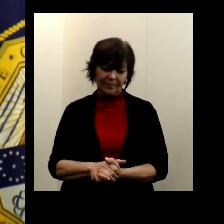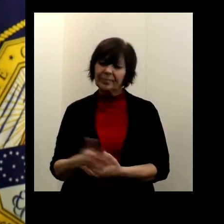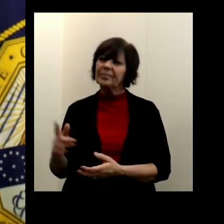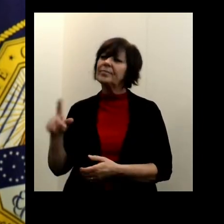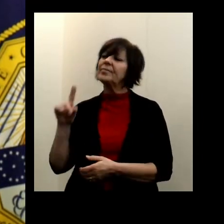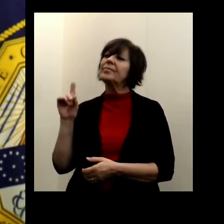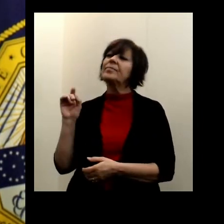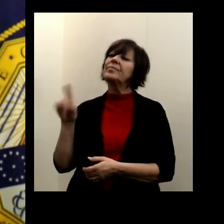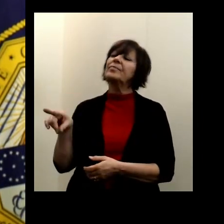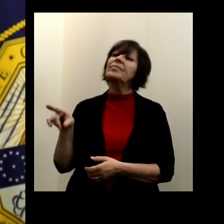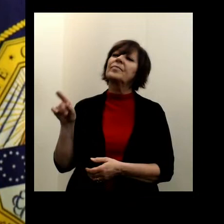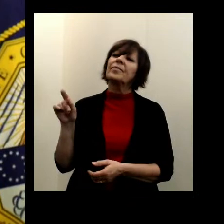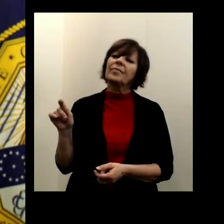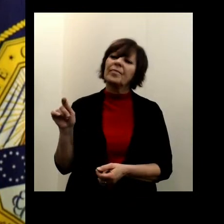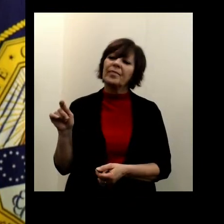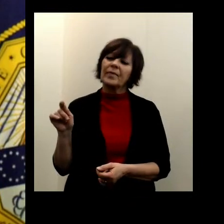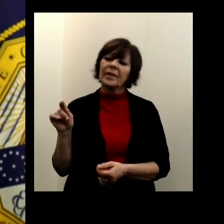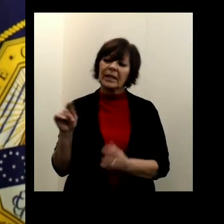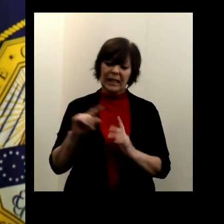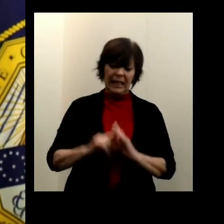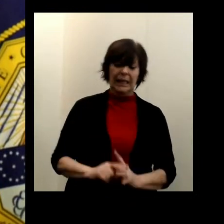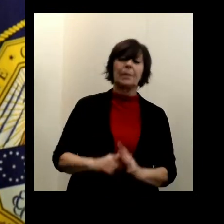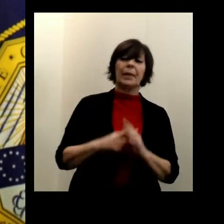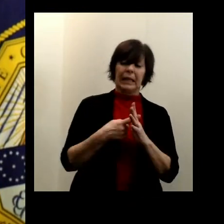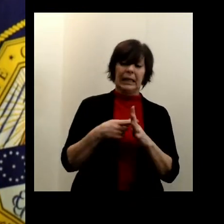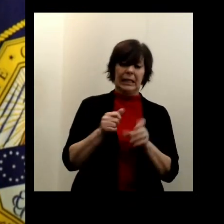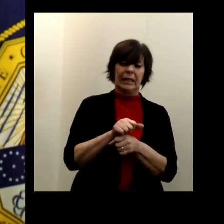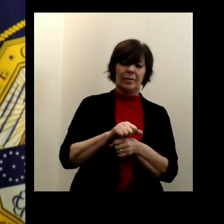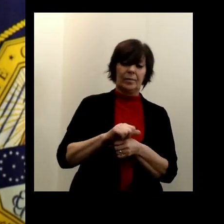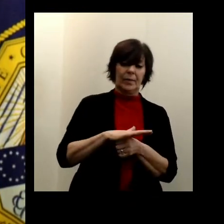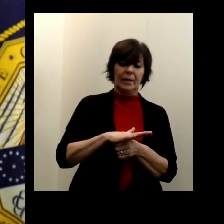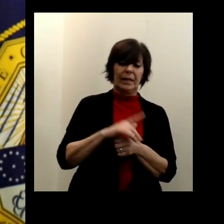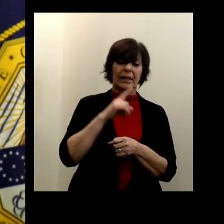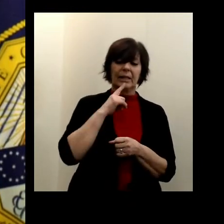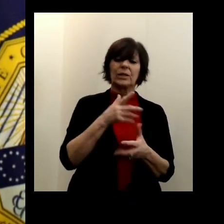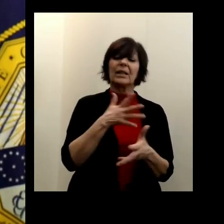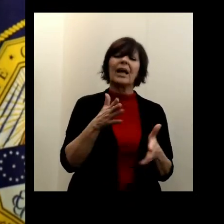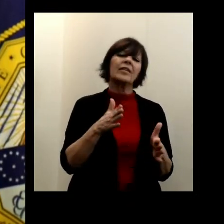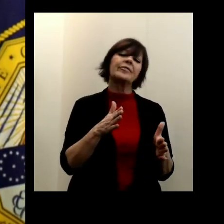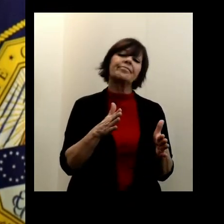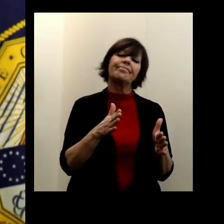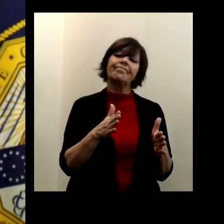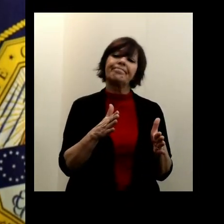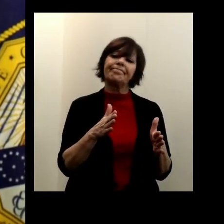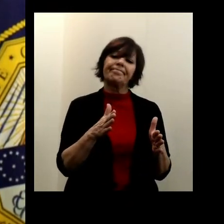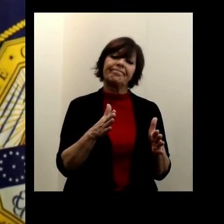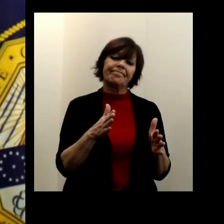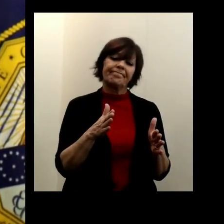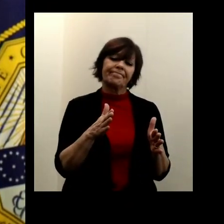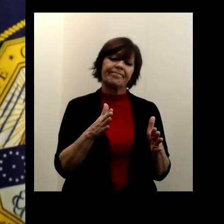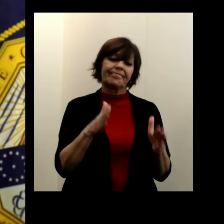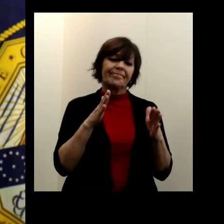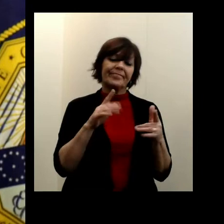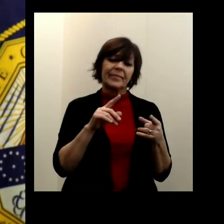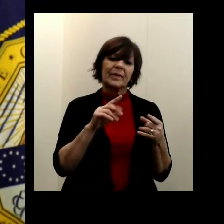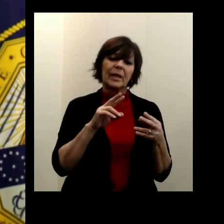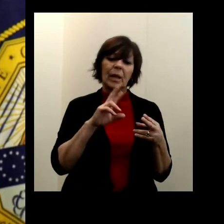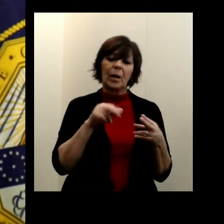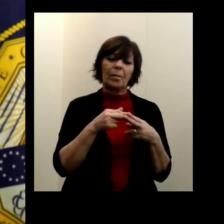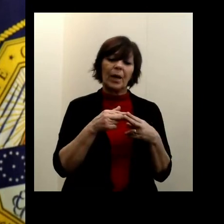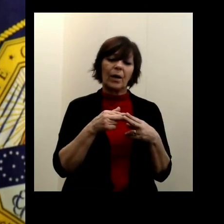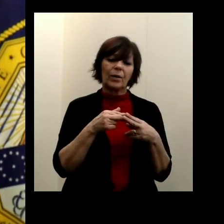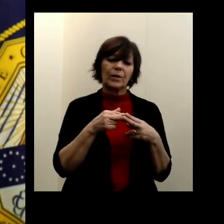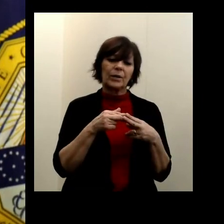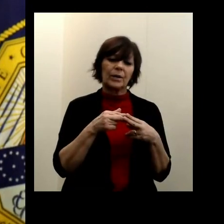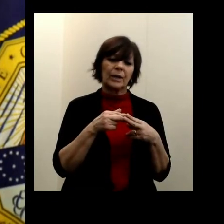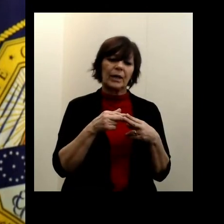Yeah, thank you. Question. Early on during the pandemic, there was a great deal of attention about the increased amount of